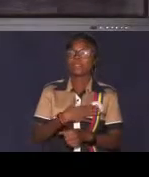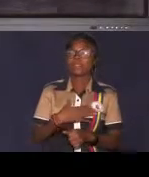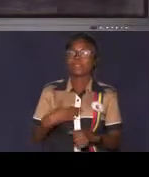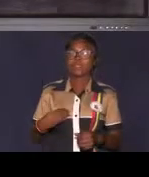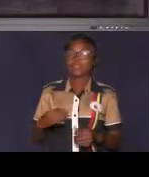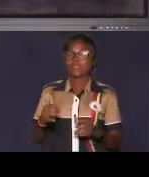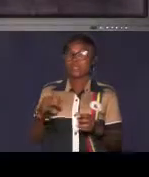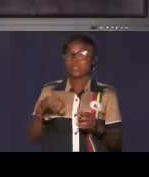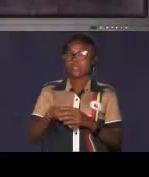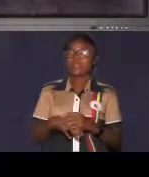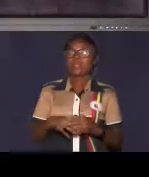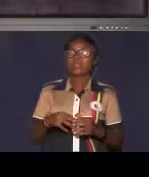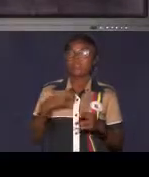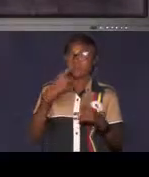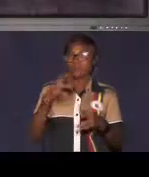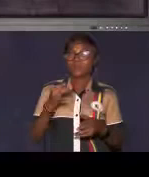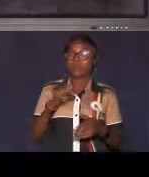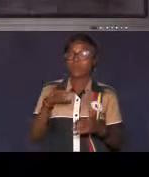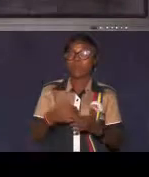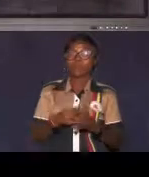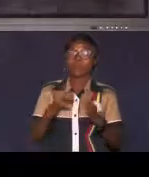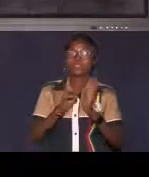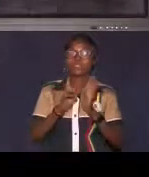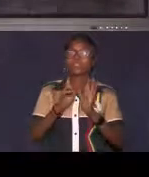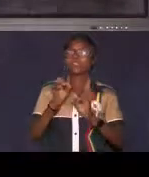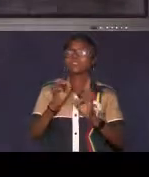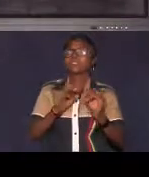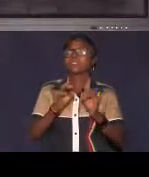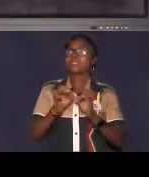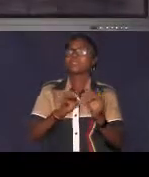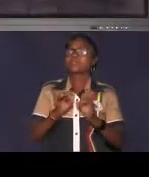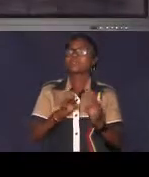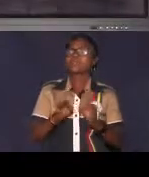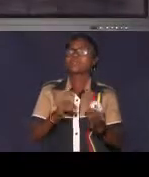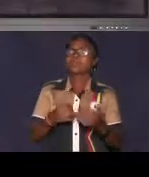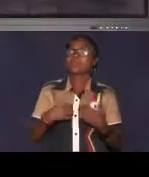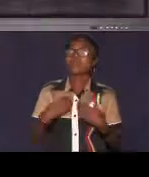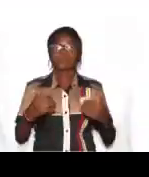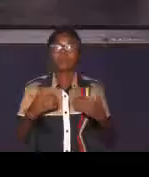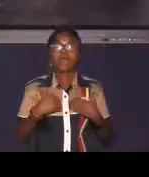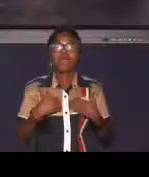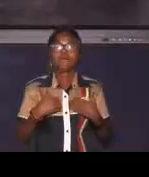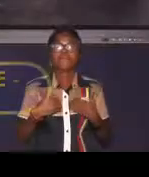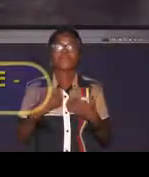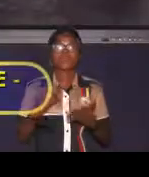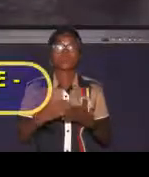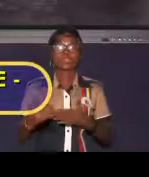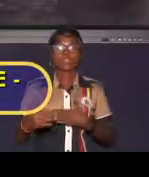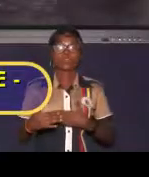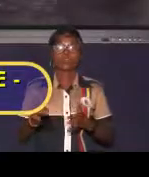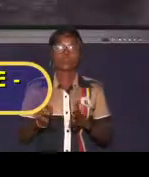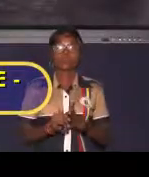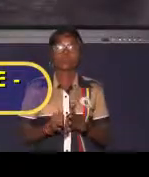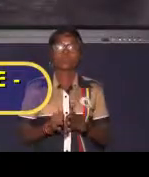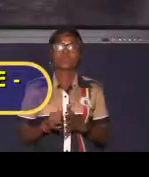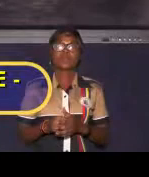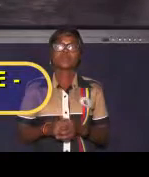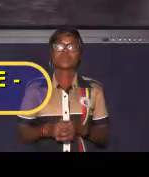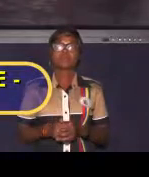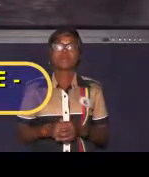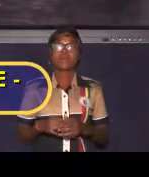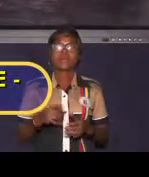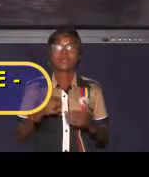meaningful in respect of the explanation I have offered to you in the course of the lesson. Did you have something very close to